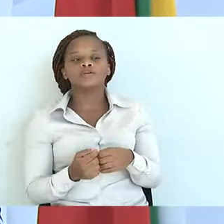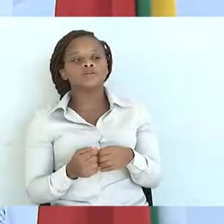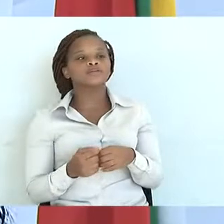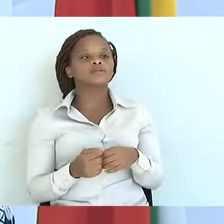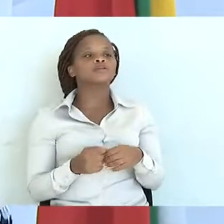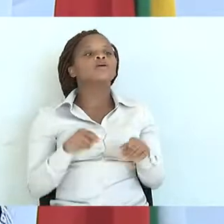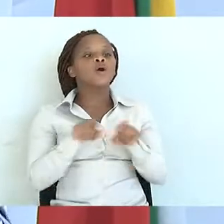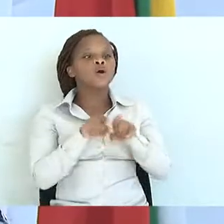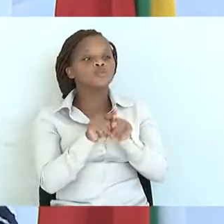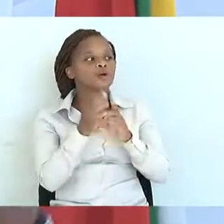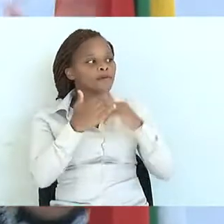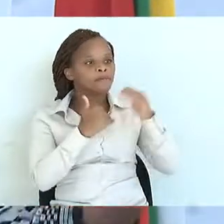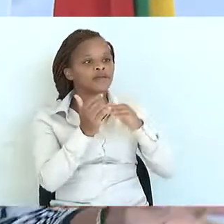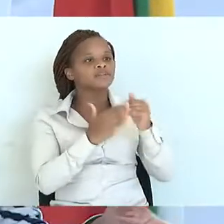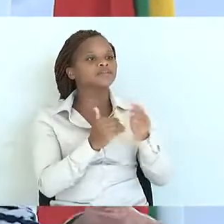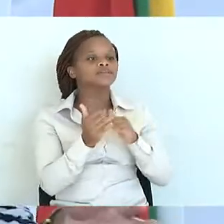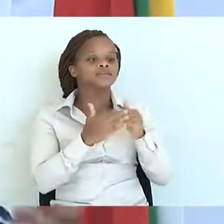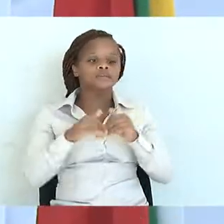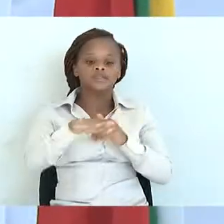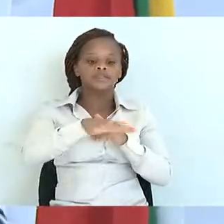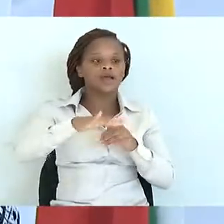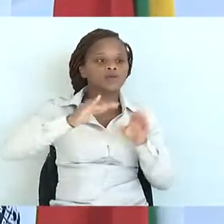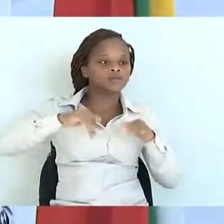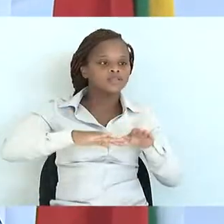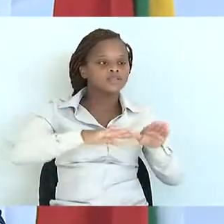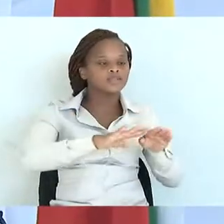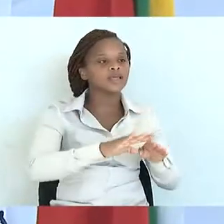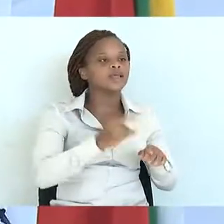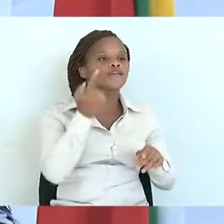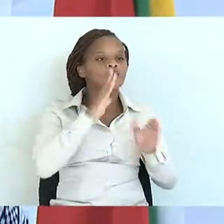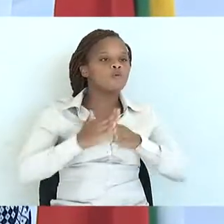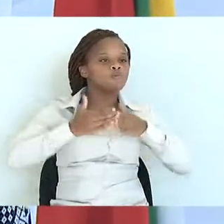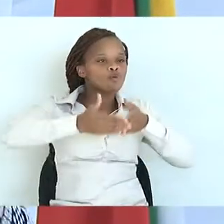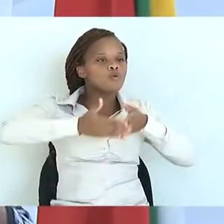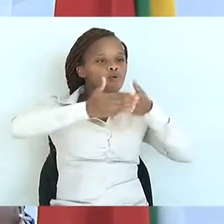ihaba, kuzoba nemikhumbi ezayo. So imikhumbi le